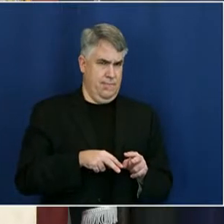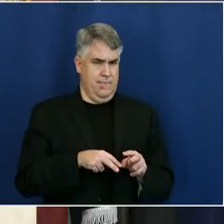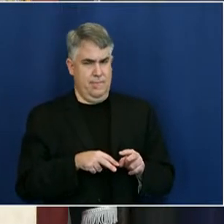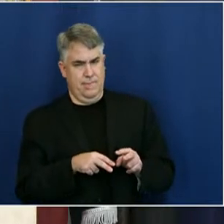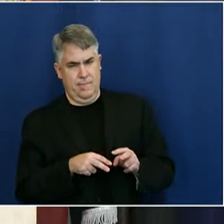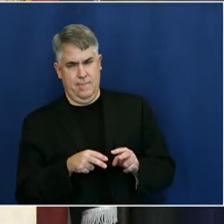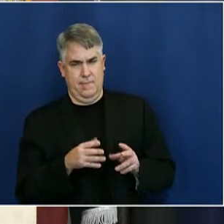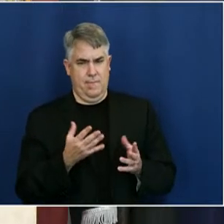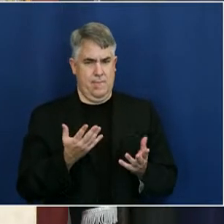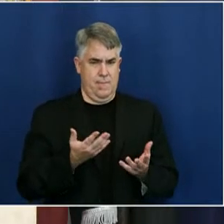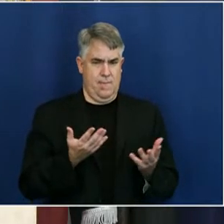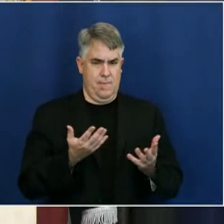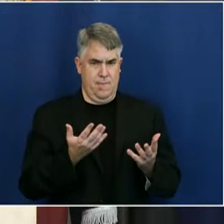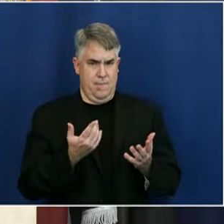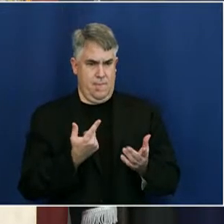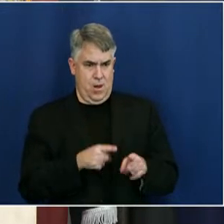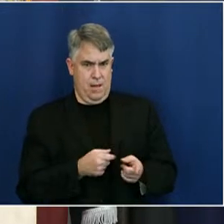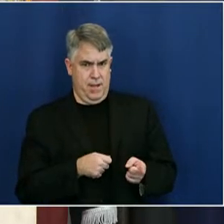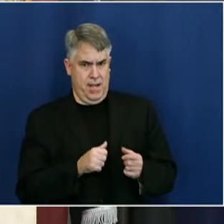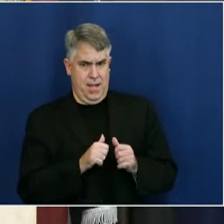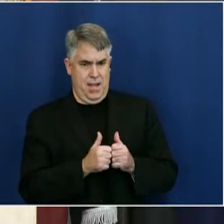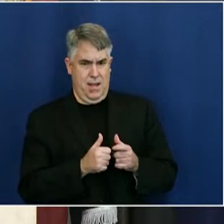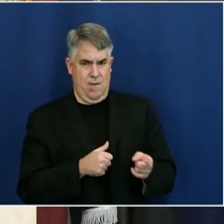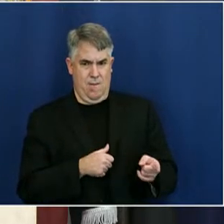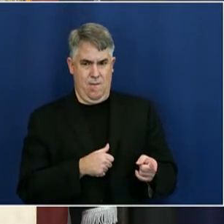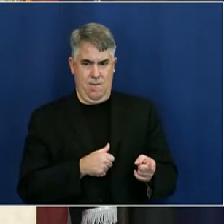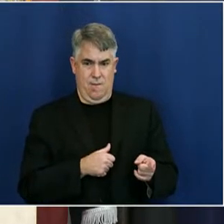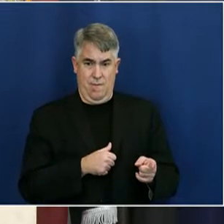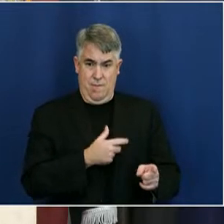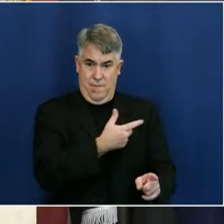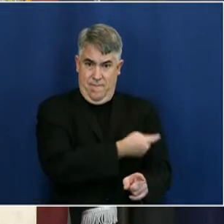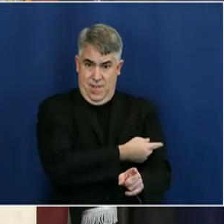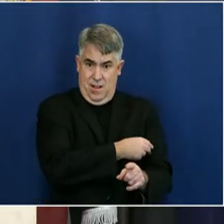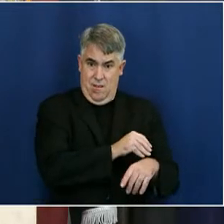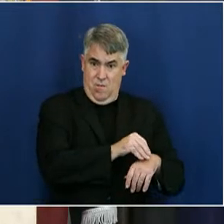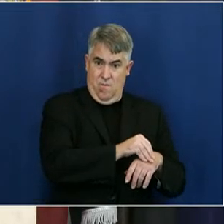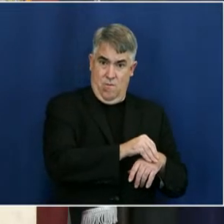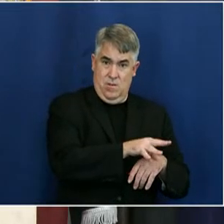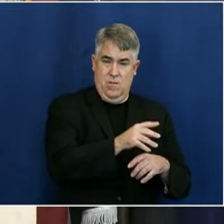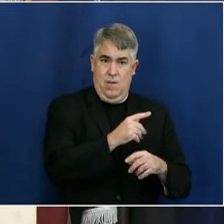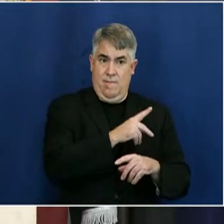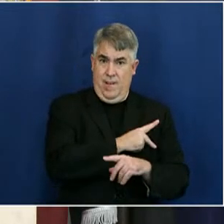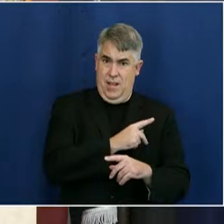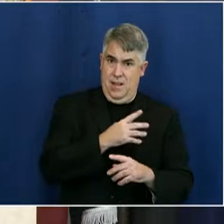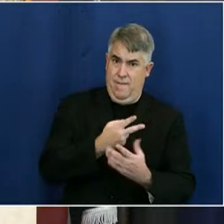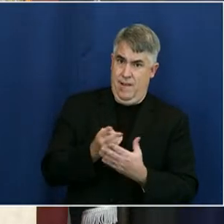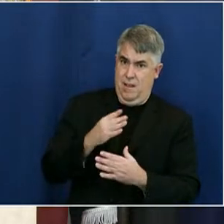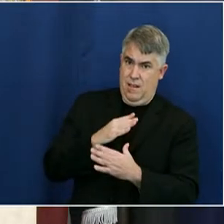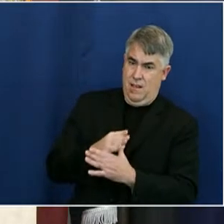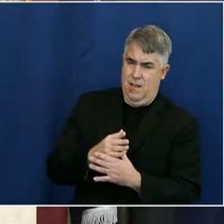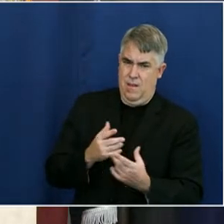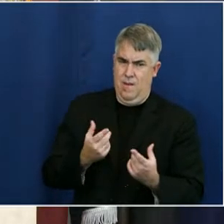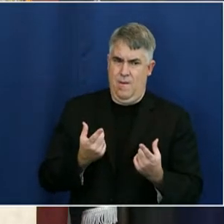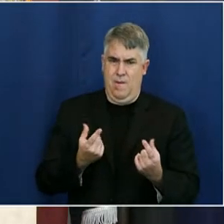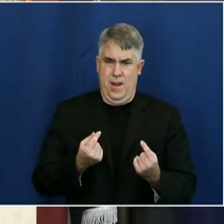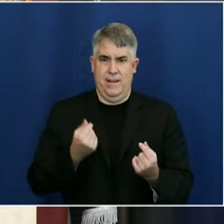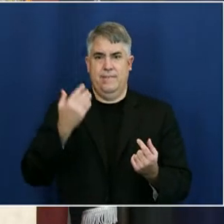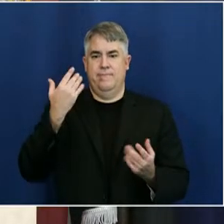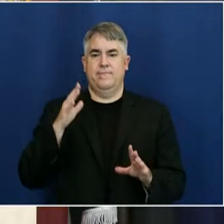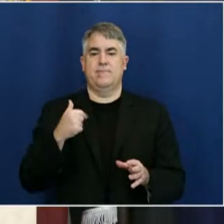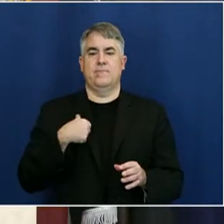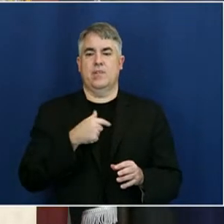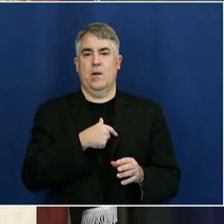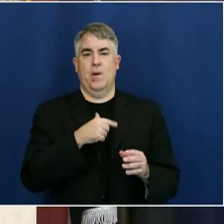relationship that has to the vaccine. So we have had our first case reported in the last 48 hours. We do expect